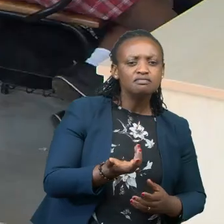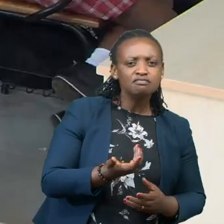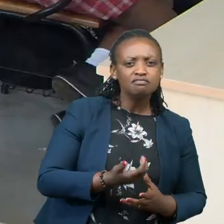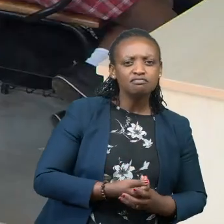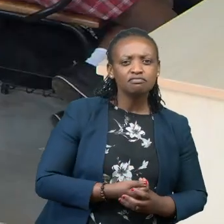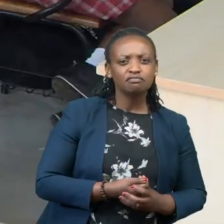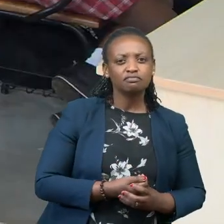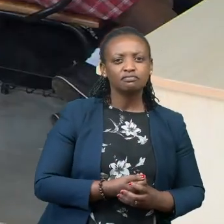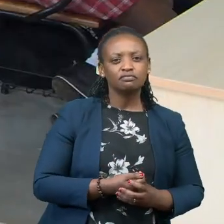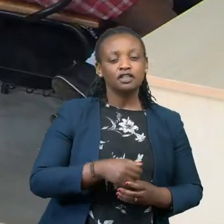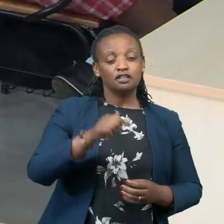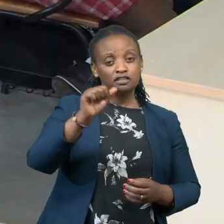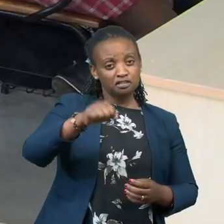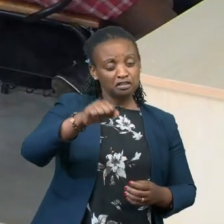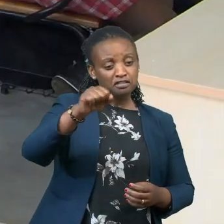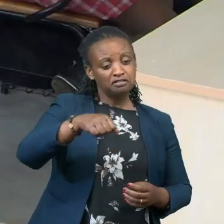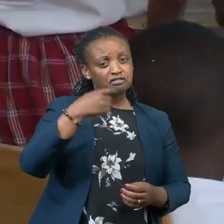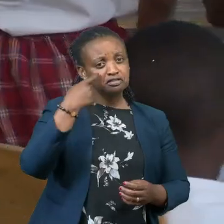Merve.